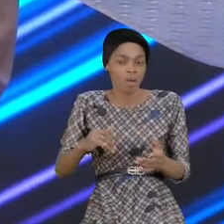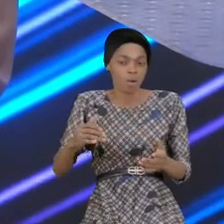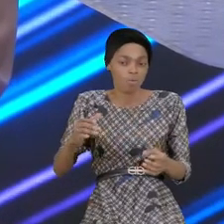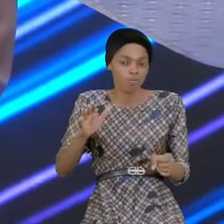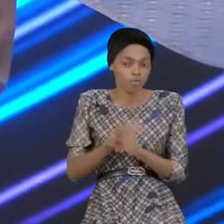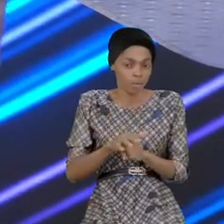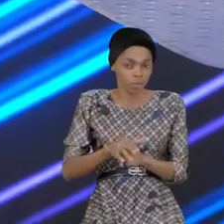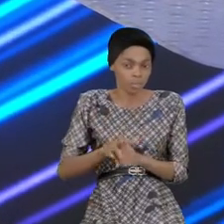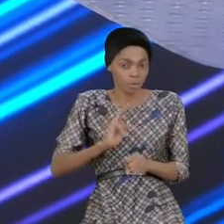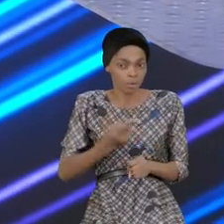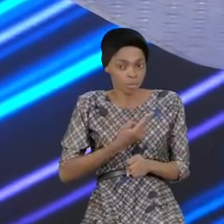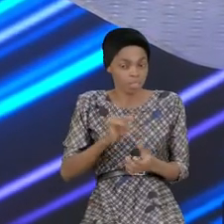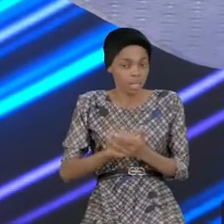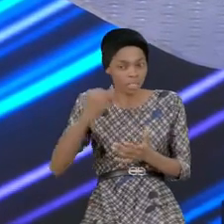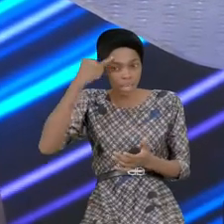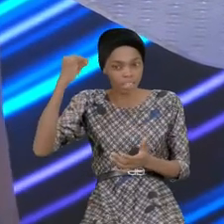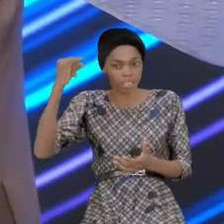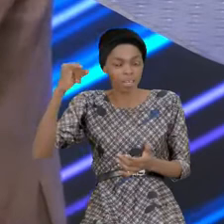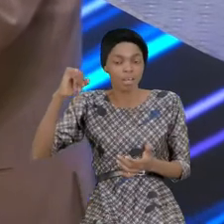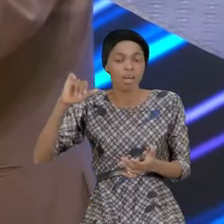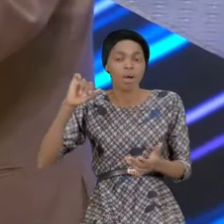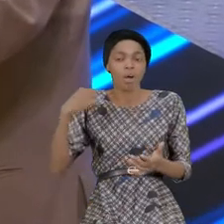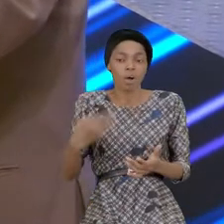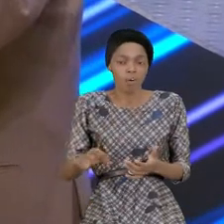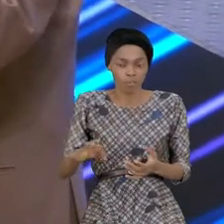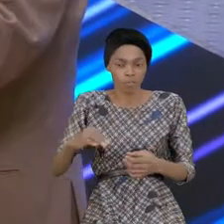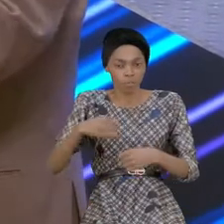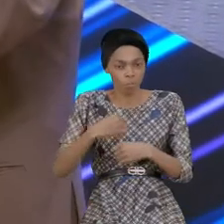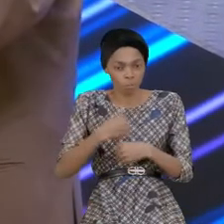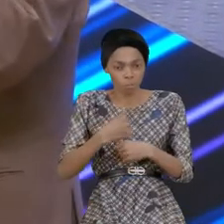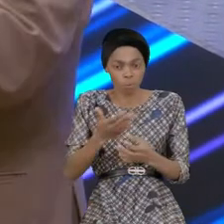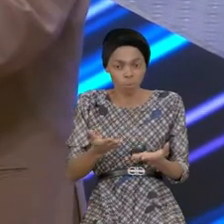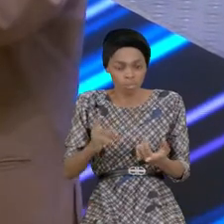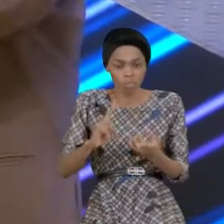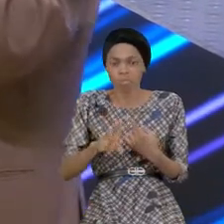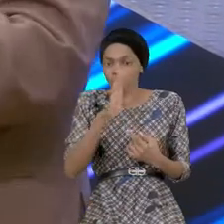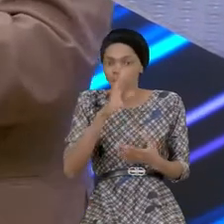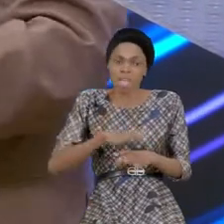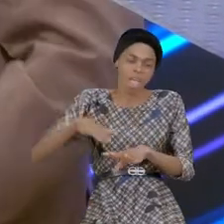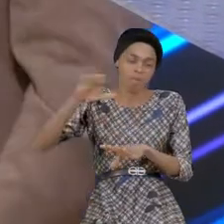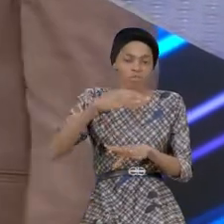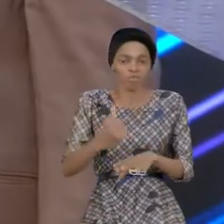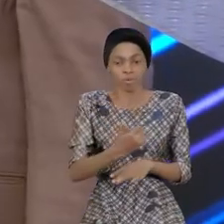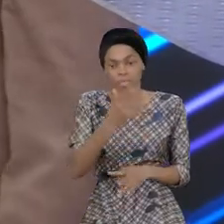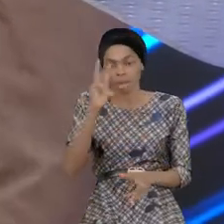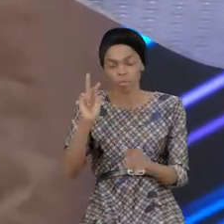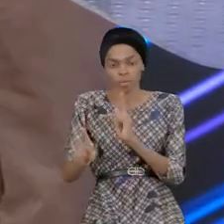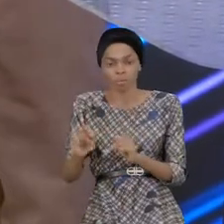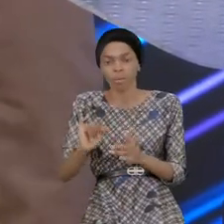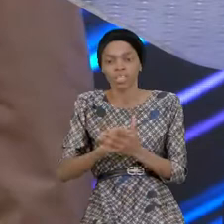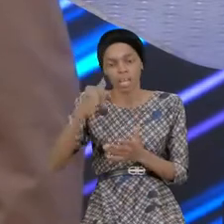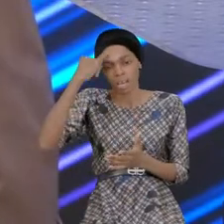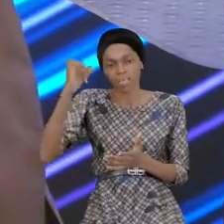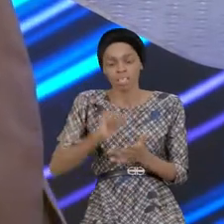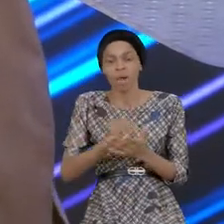above everybody. Ideas that want to make us have our way. I am the